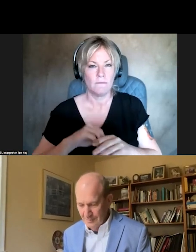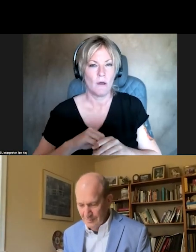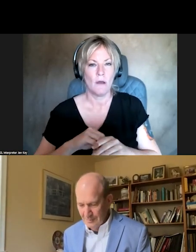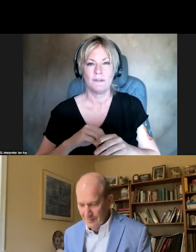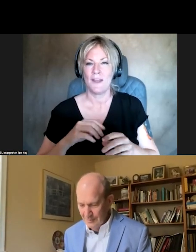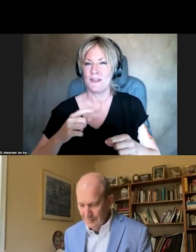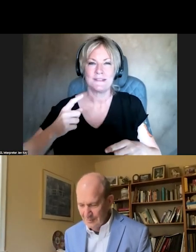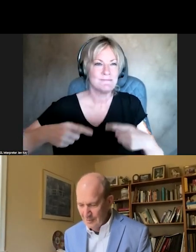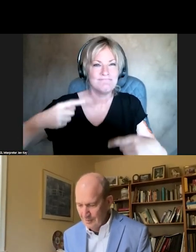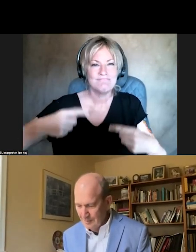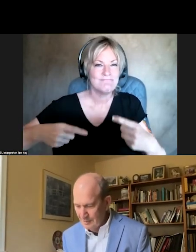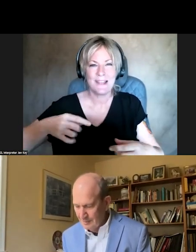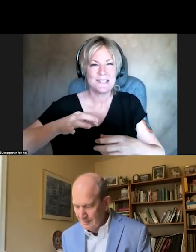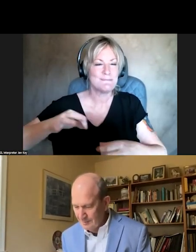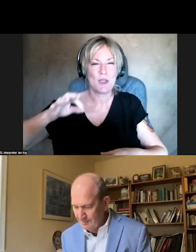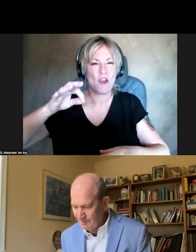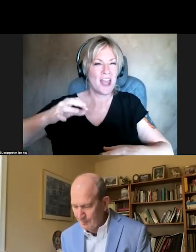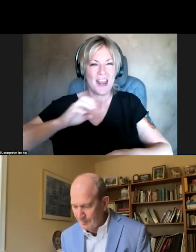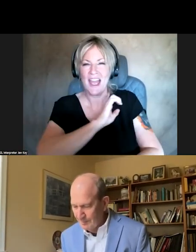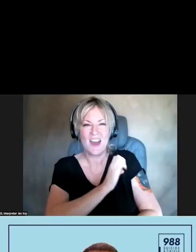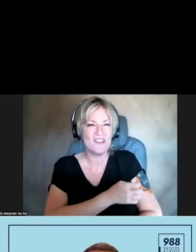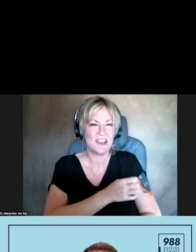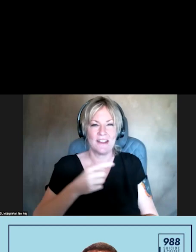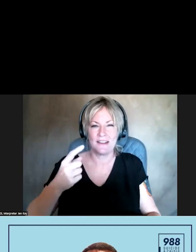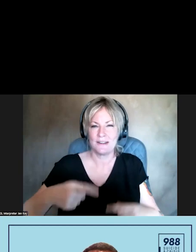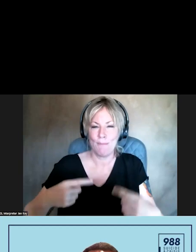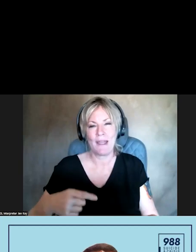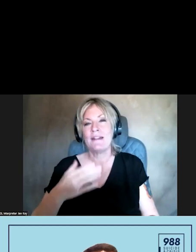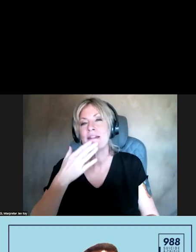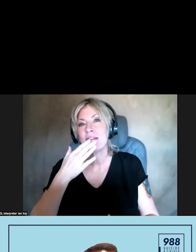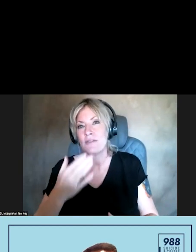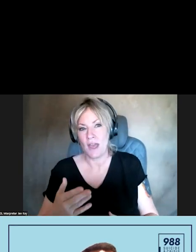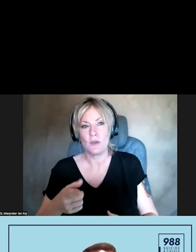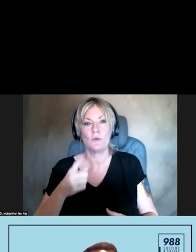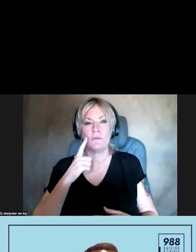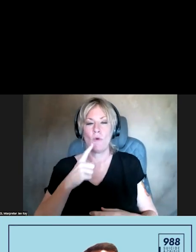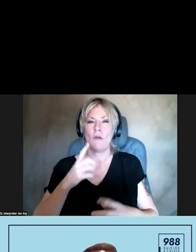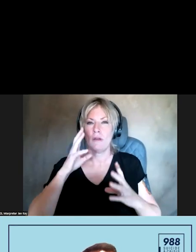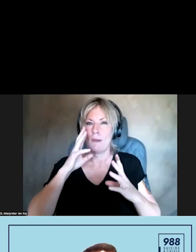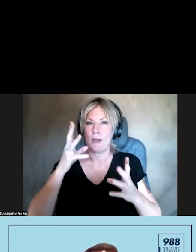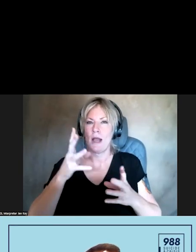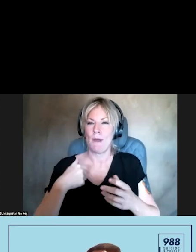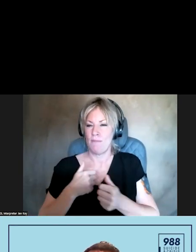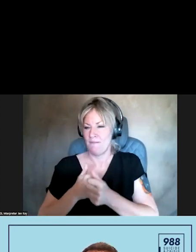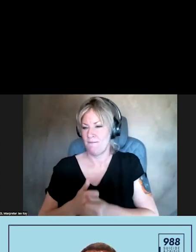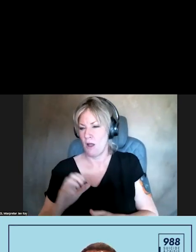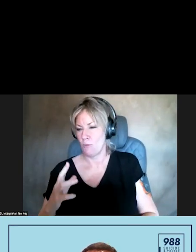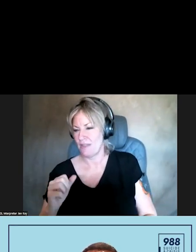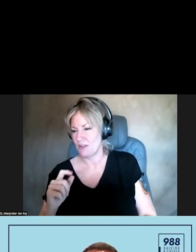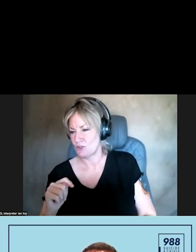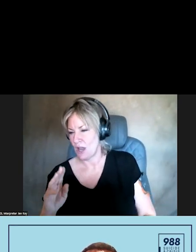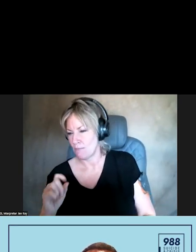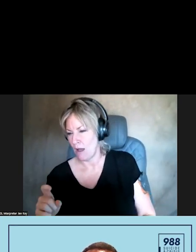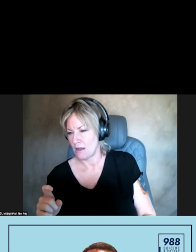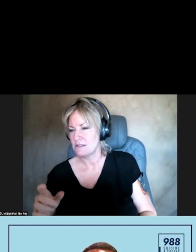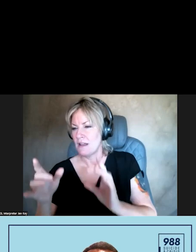spirited debate. Thank you, Victor. Thank you, Dave, for just generating this. I've been kind of following the chat box, and there's been